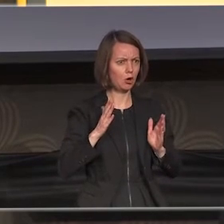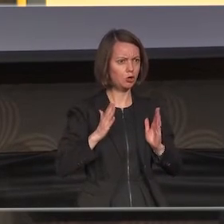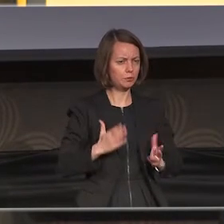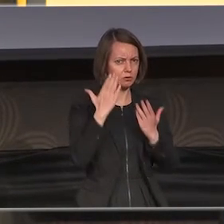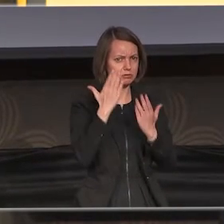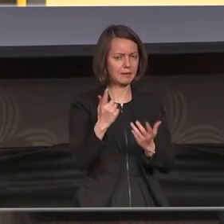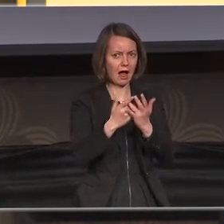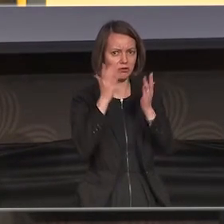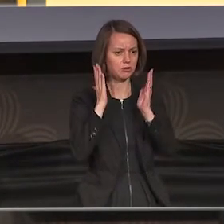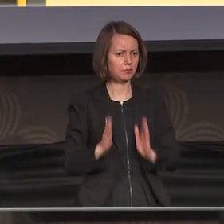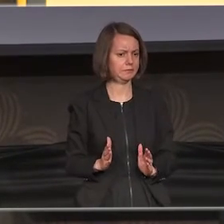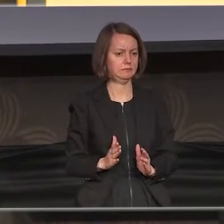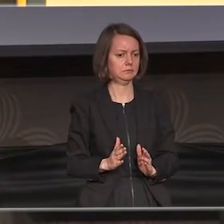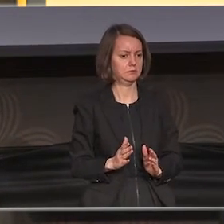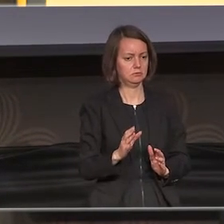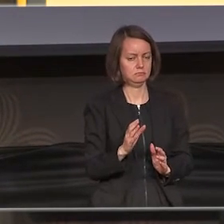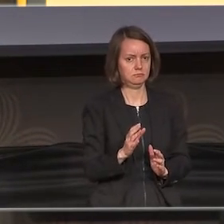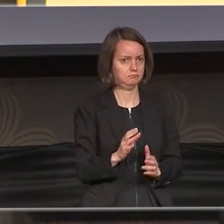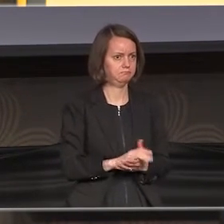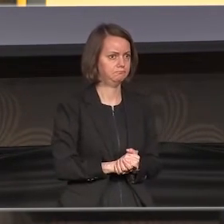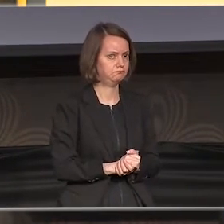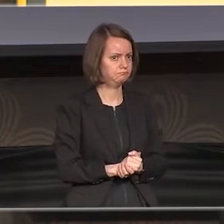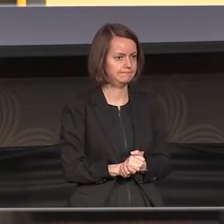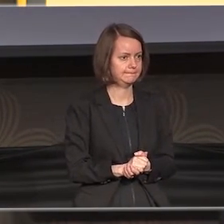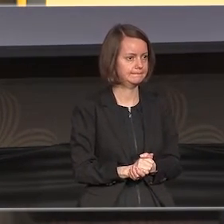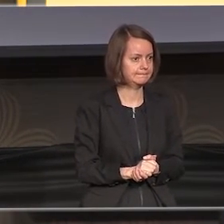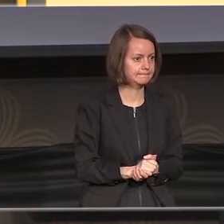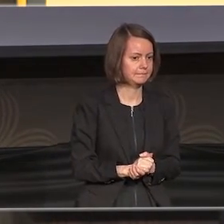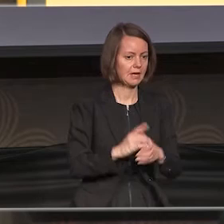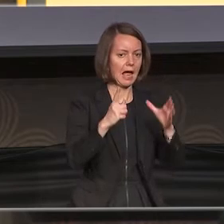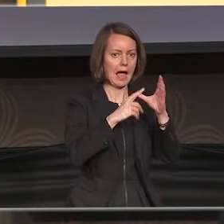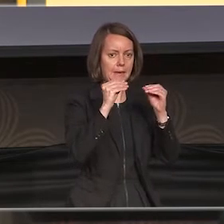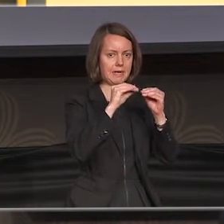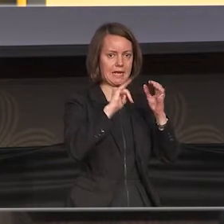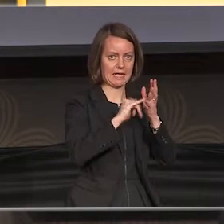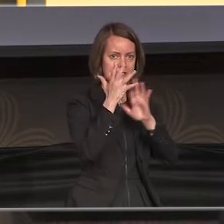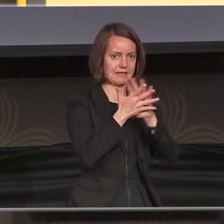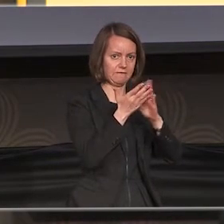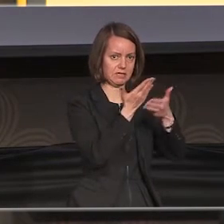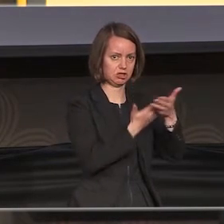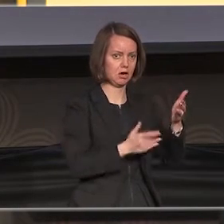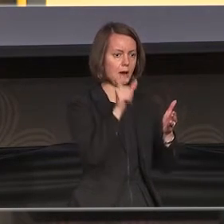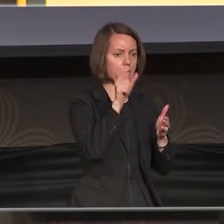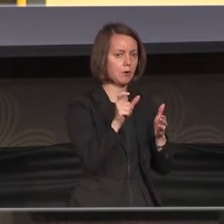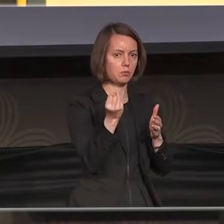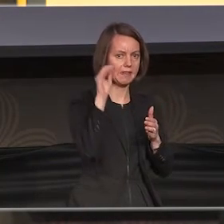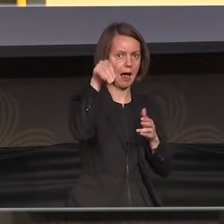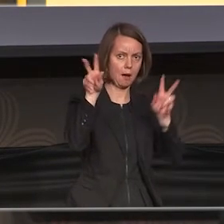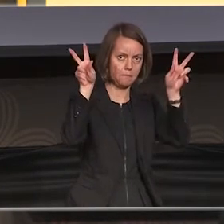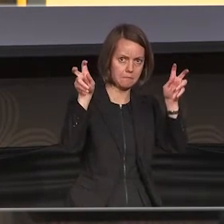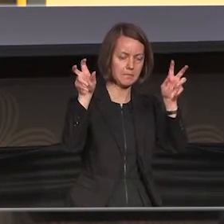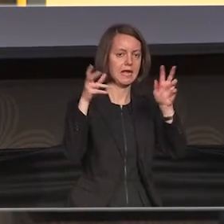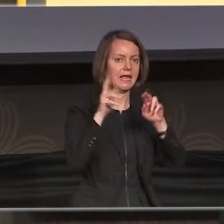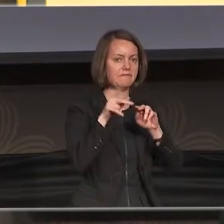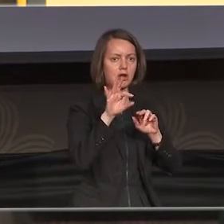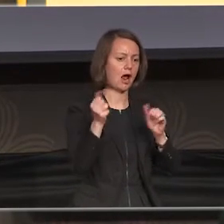others are ignored or forgotten. Under the ABS definition, a person is homeless if they do not